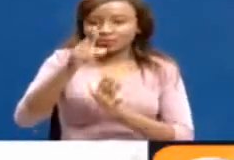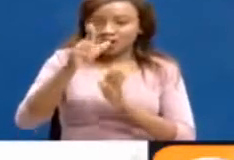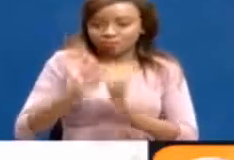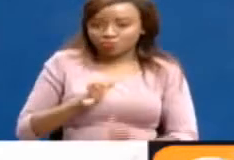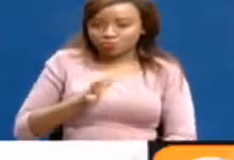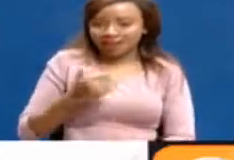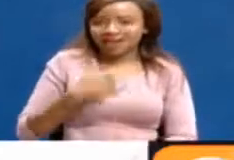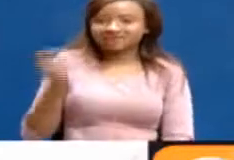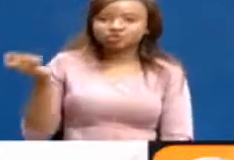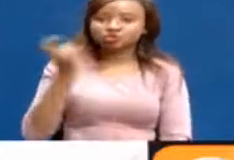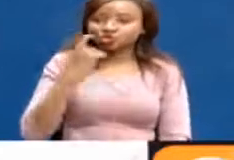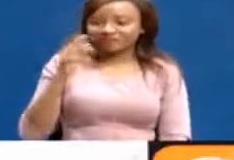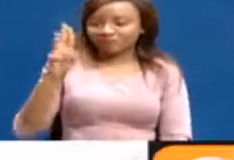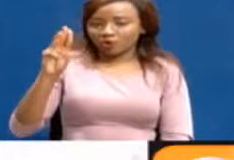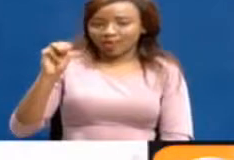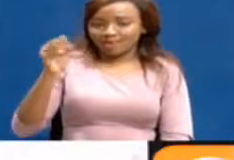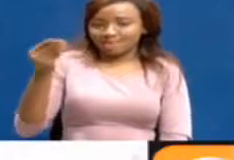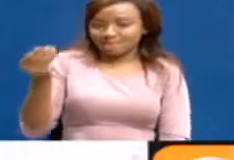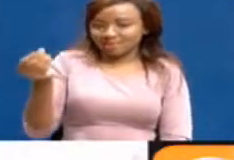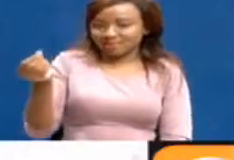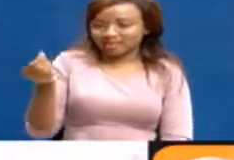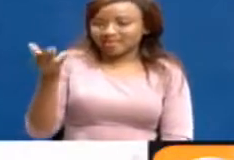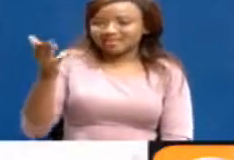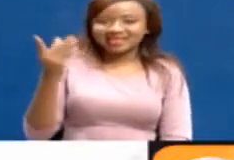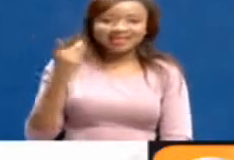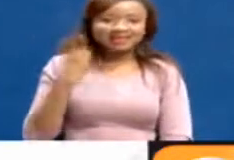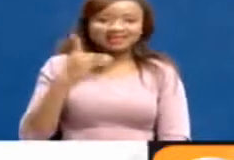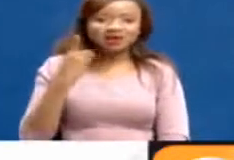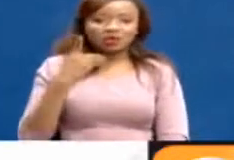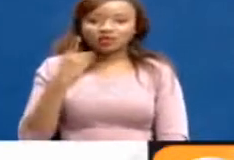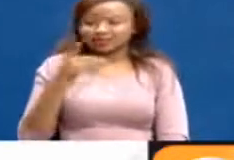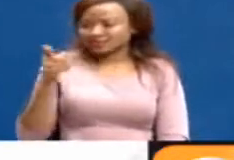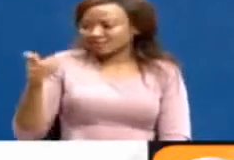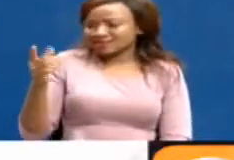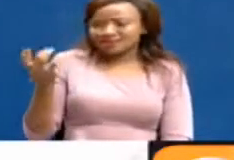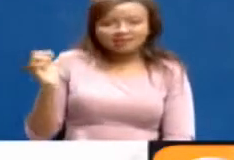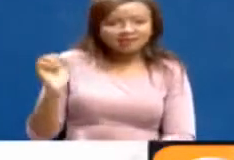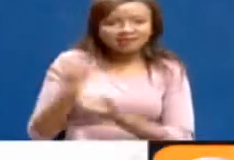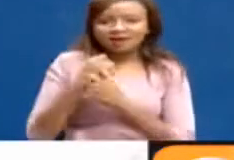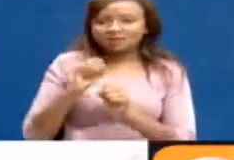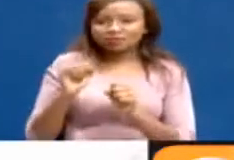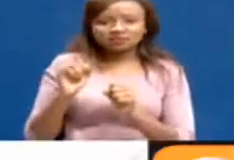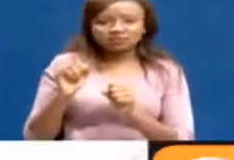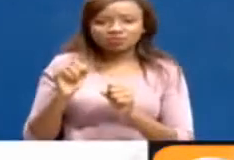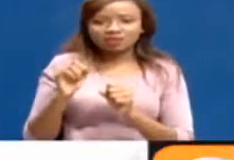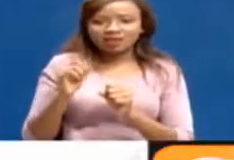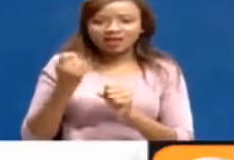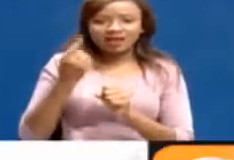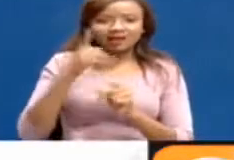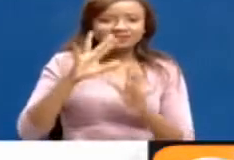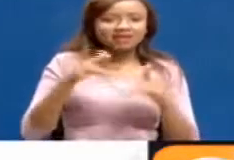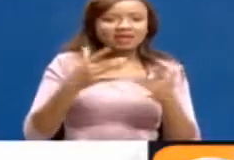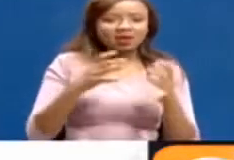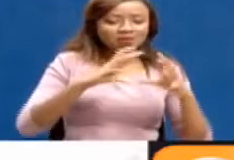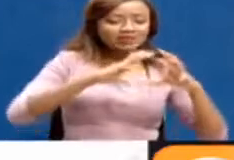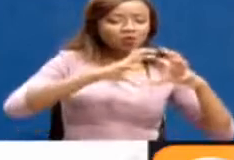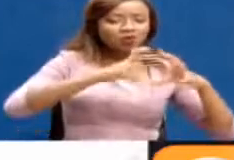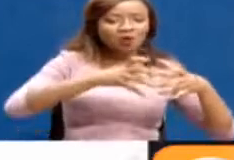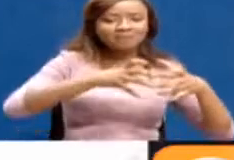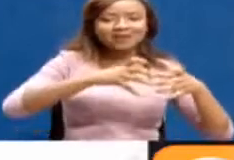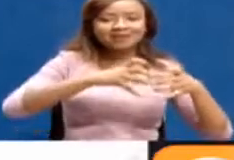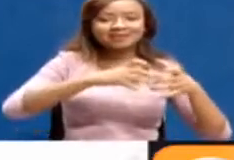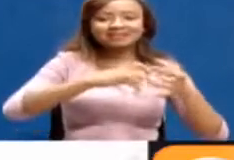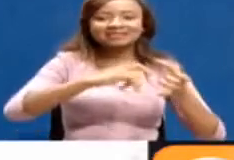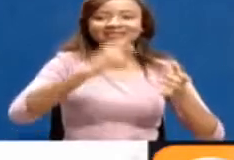shop in Dagoretti, might not be able to understand how corporation tax reduction is going to help